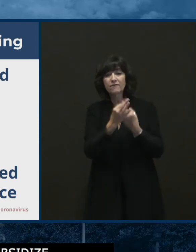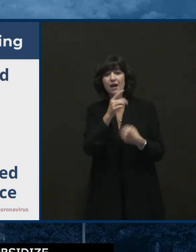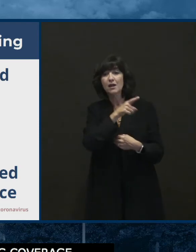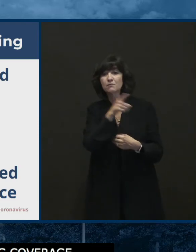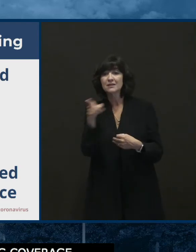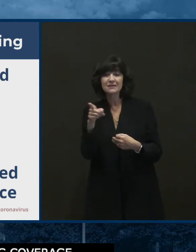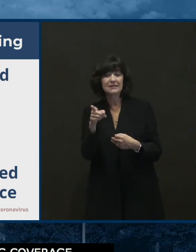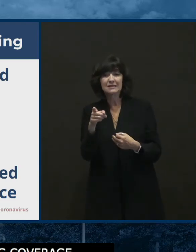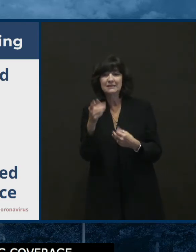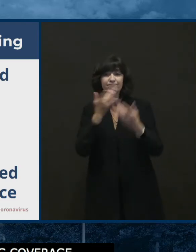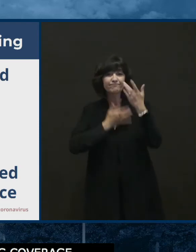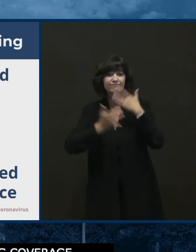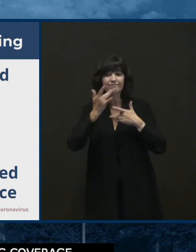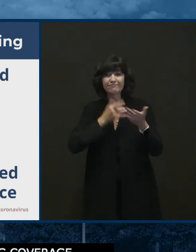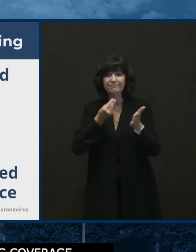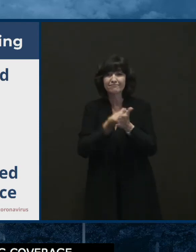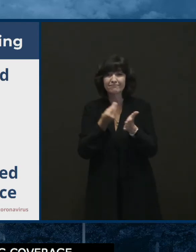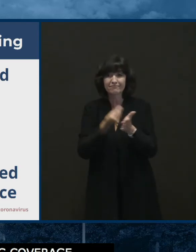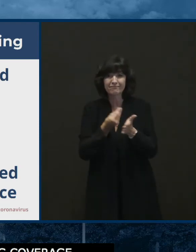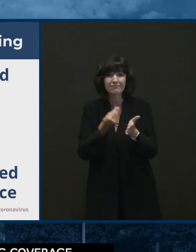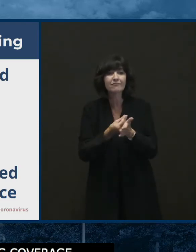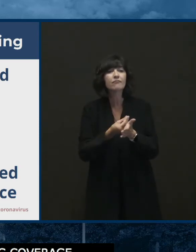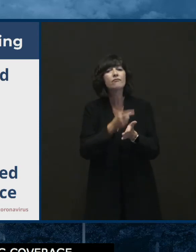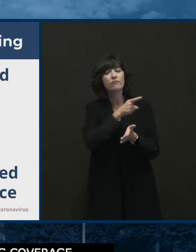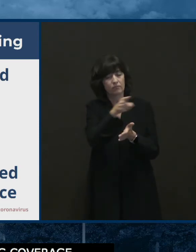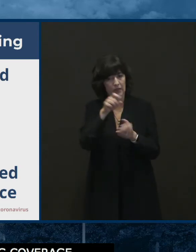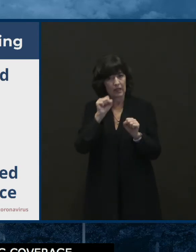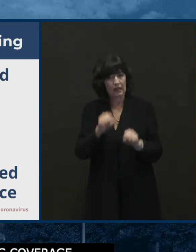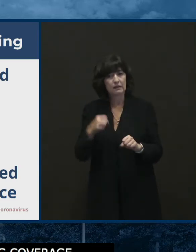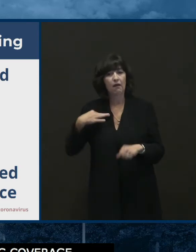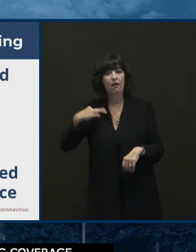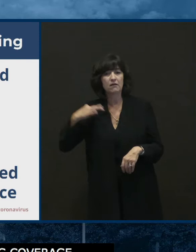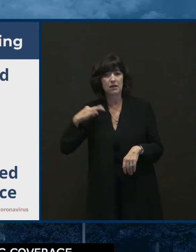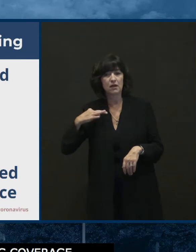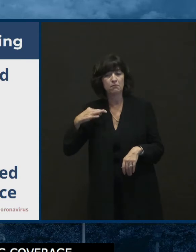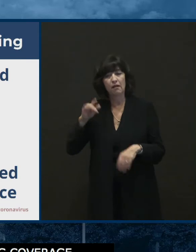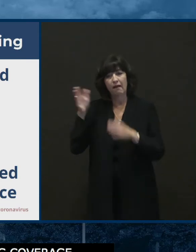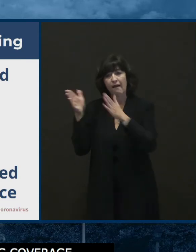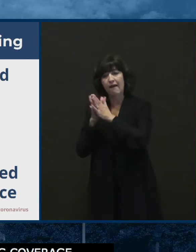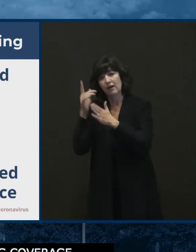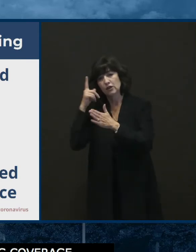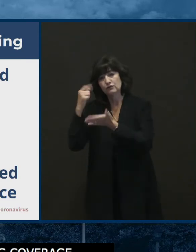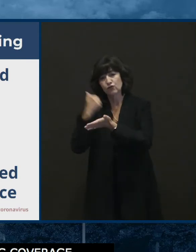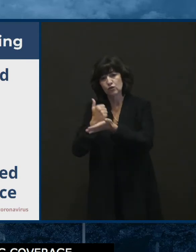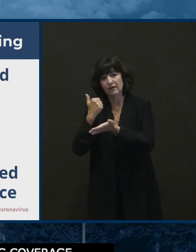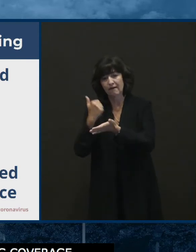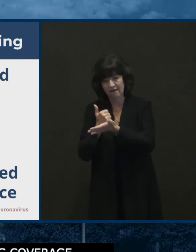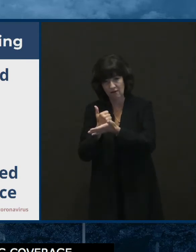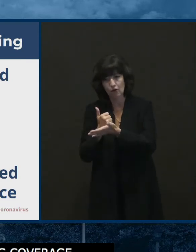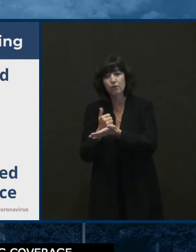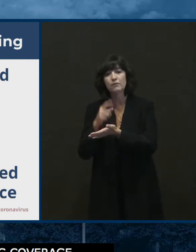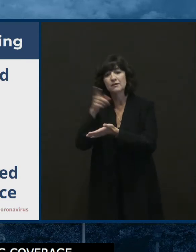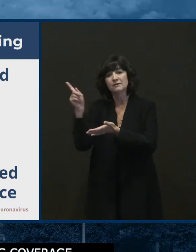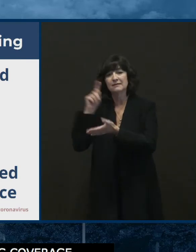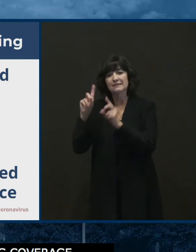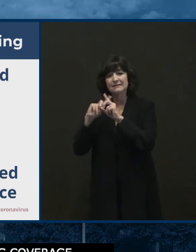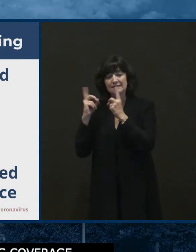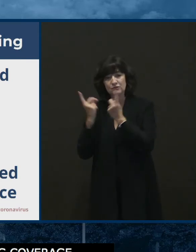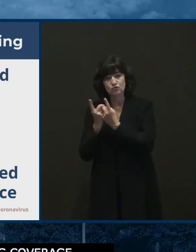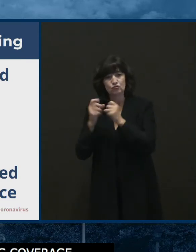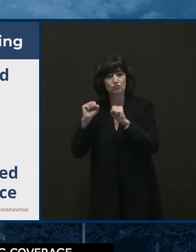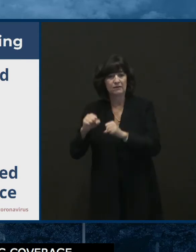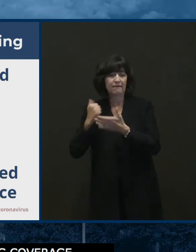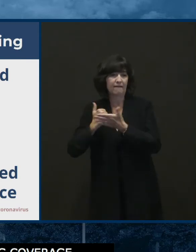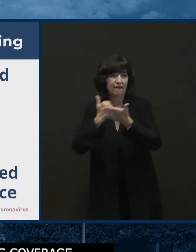more than another 100 families who have already been submitted, have submitted their applications. Districts and charters will not know